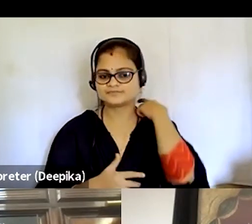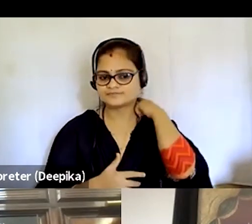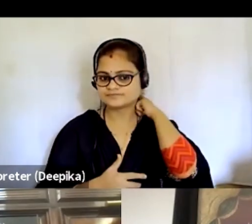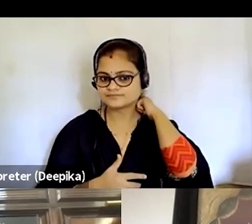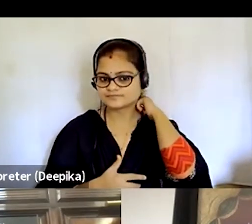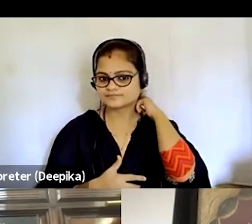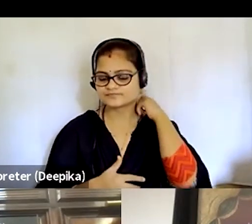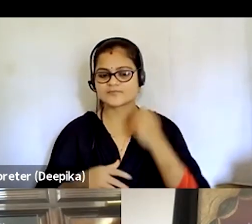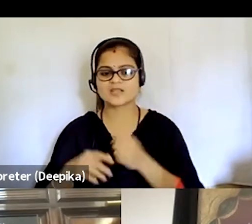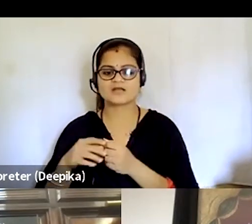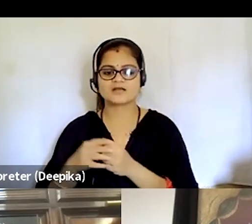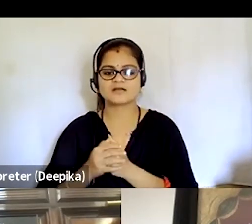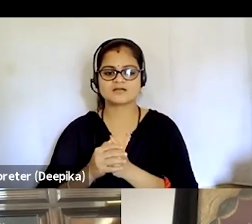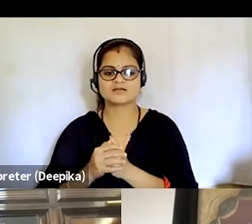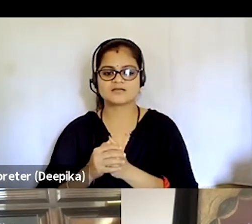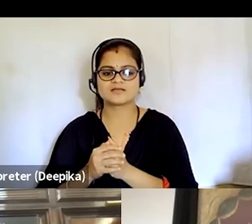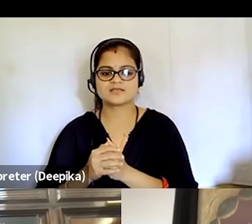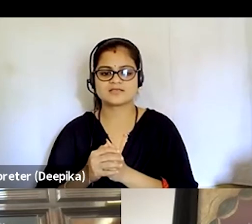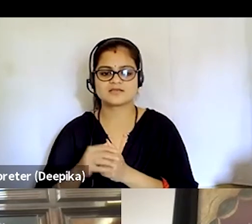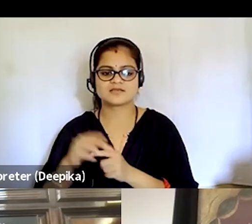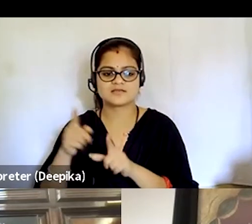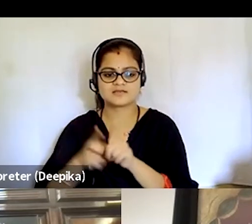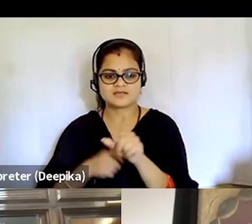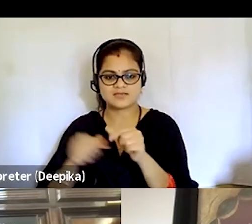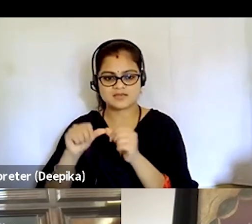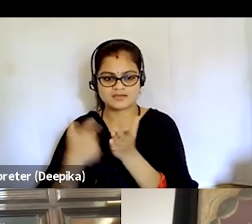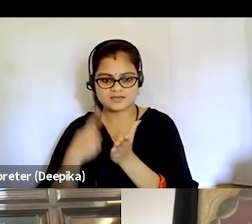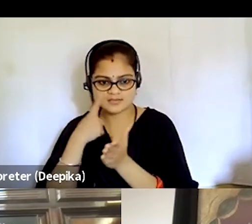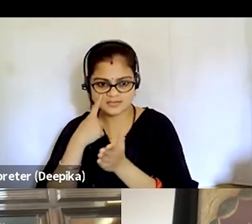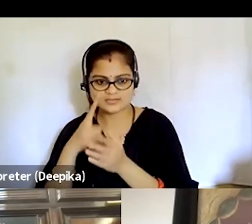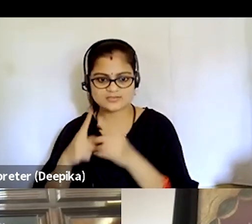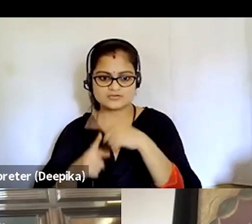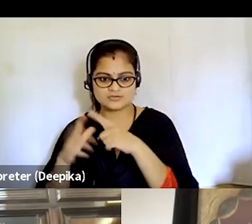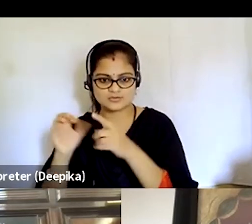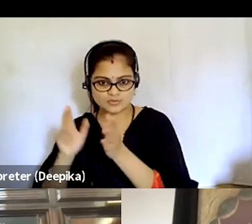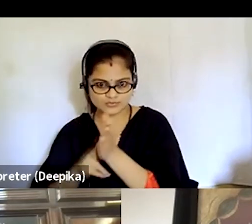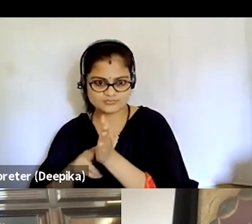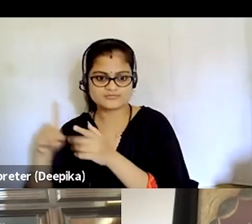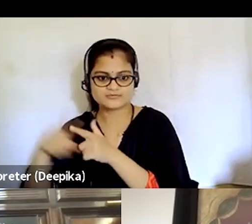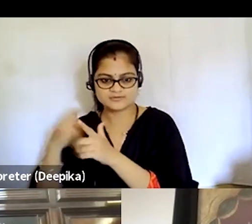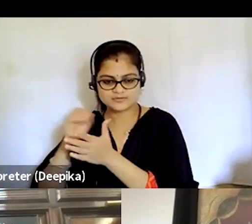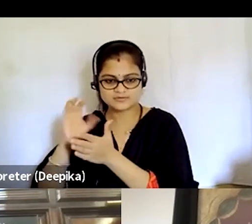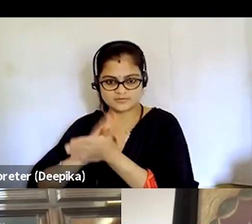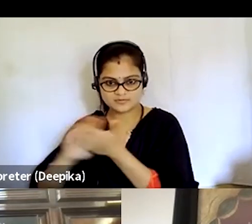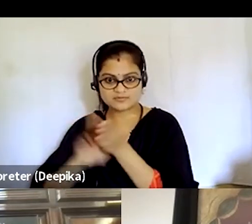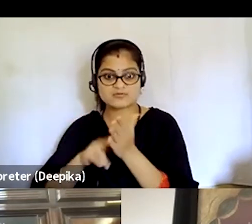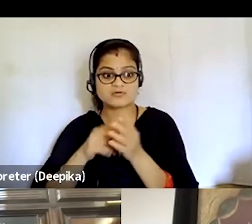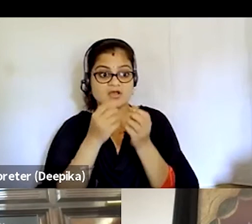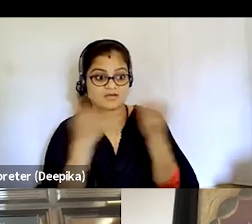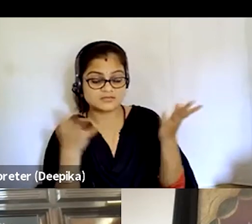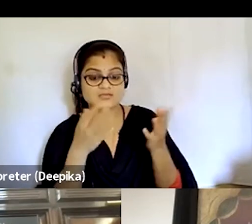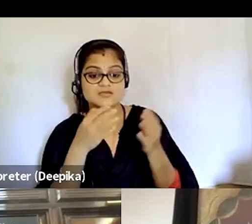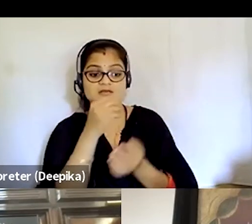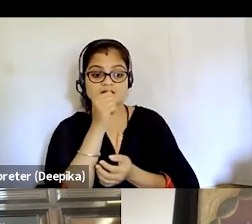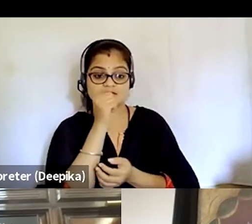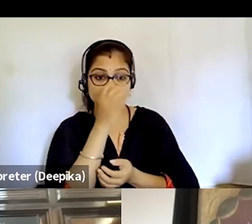Elton John, he's got like 100 shoes and 100 glasses placed in his dressing room. Okay. To